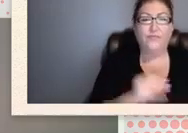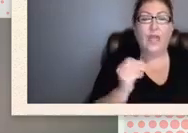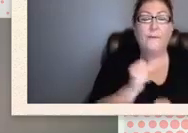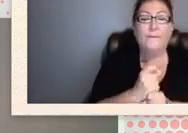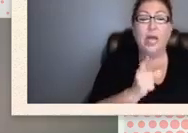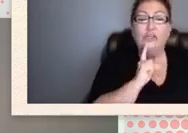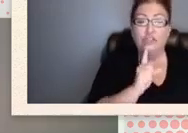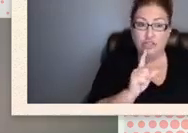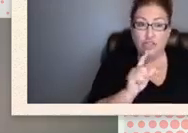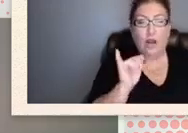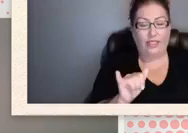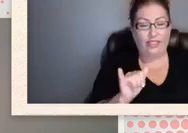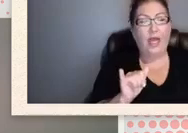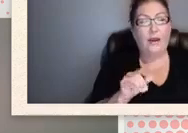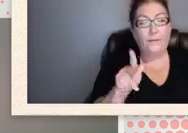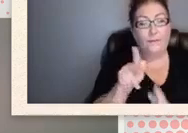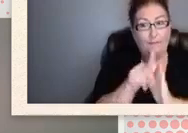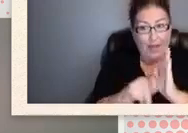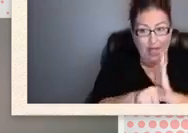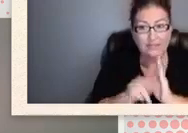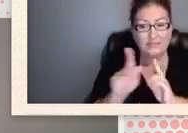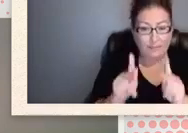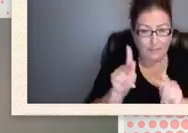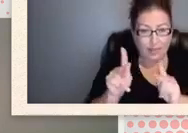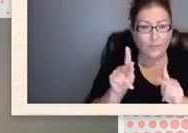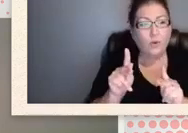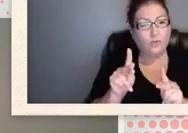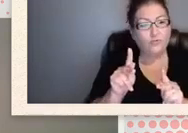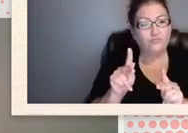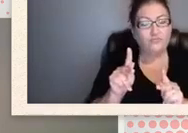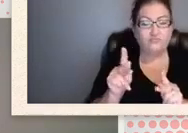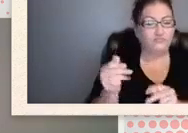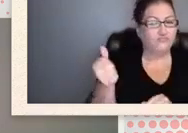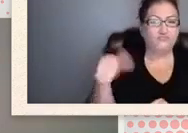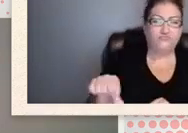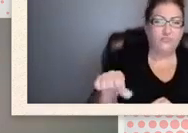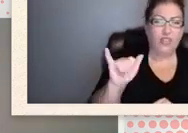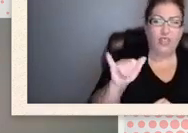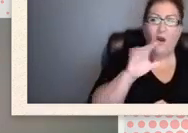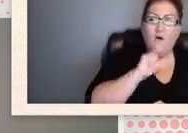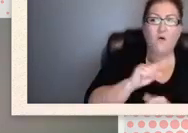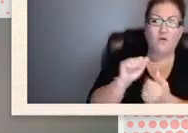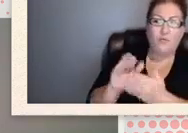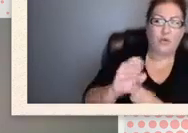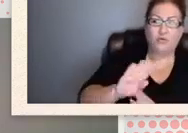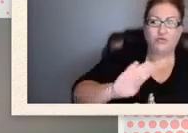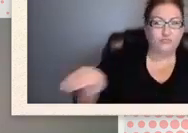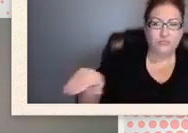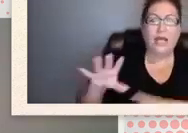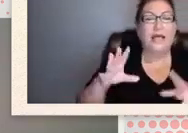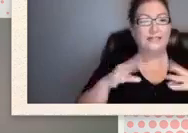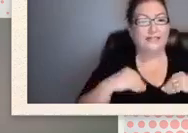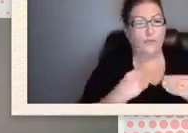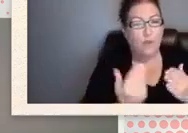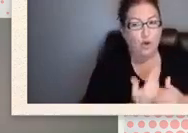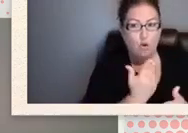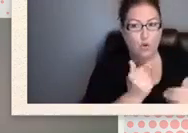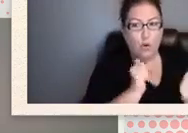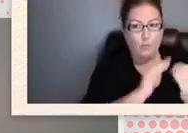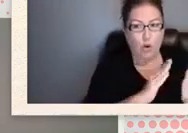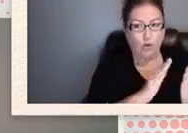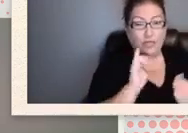that policymakers reject the old approach and accept this new approach, that